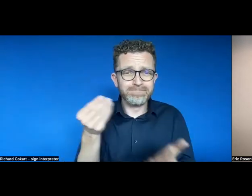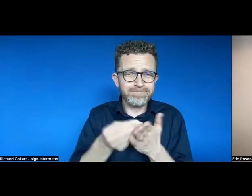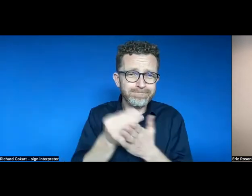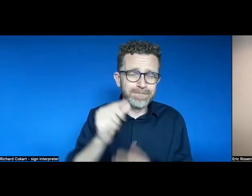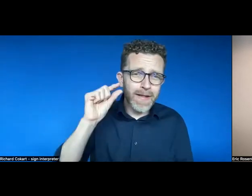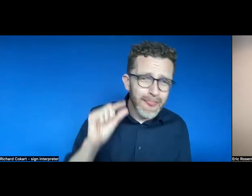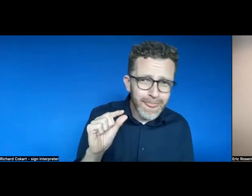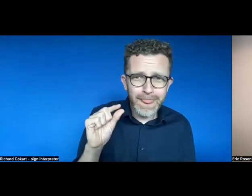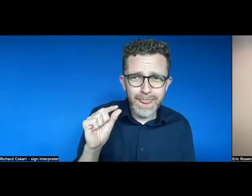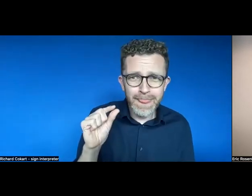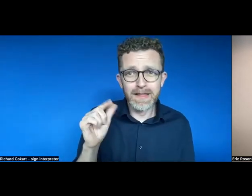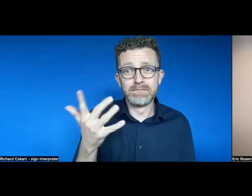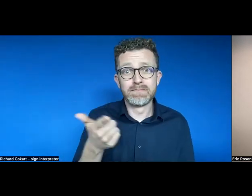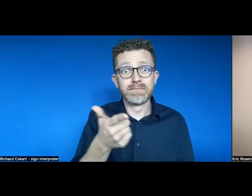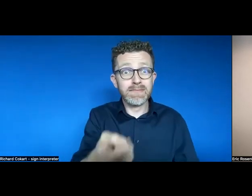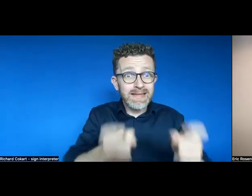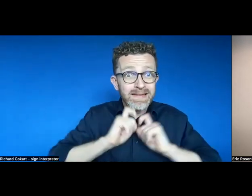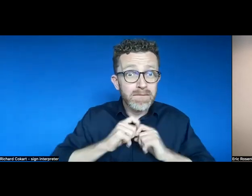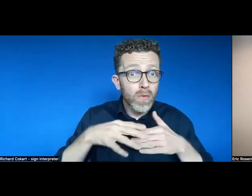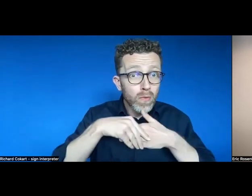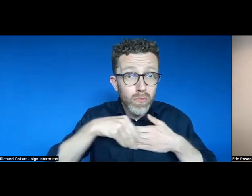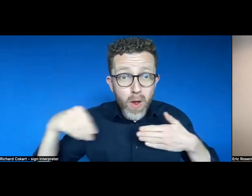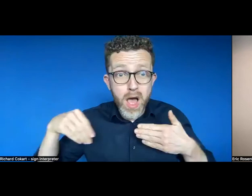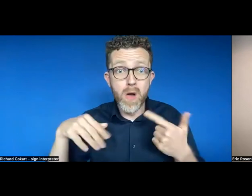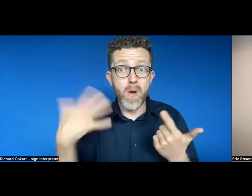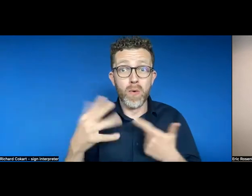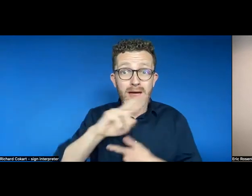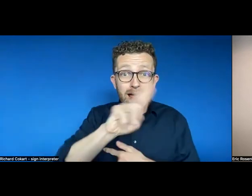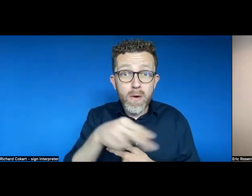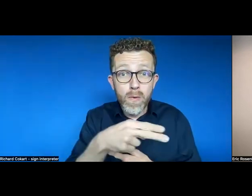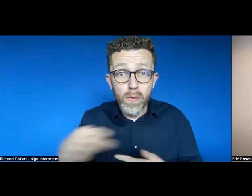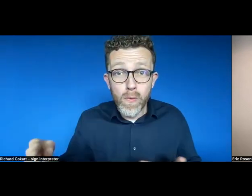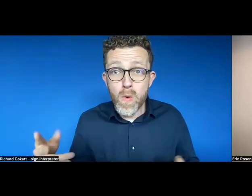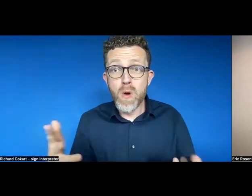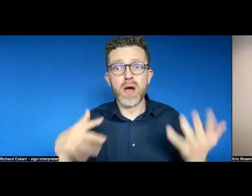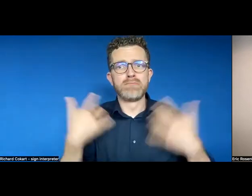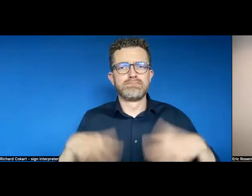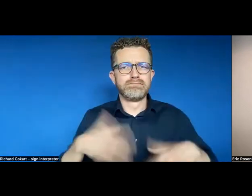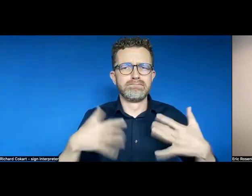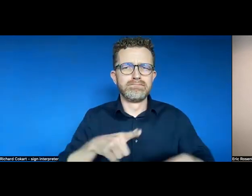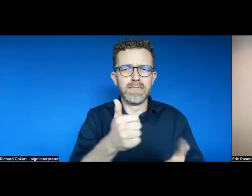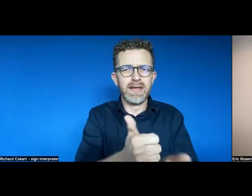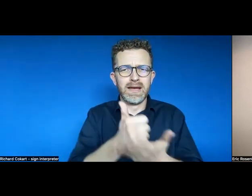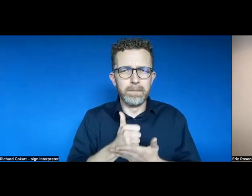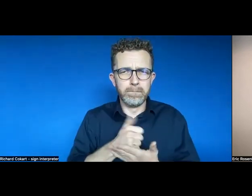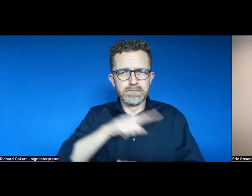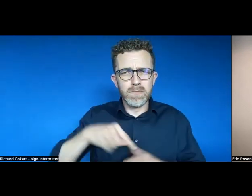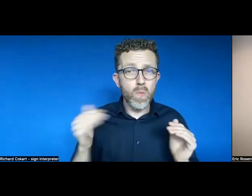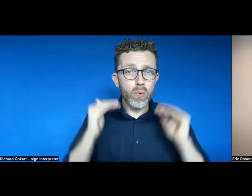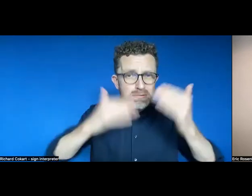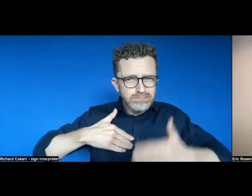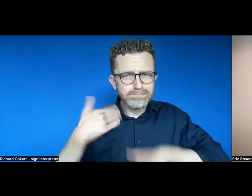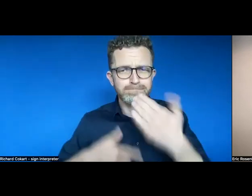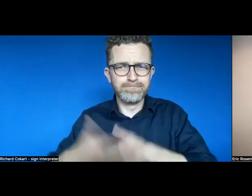keep the spotlight on them. That's what Disability Rights International is trying to do. to keep them in the public attention, to make sure